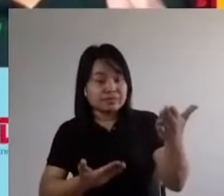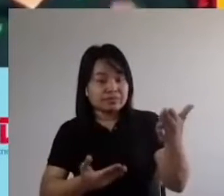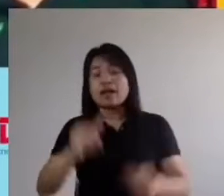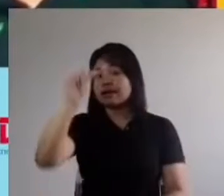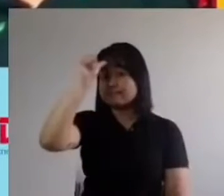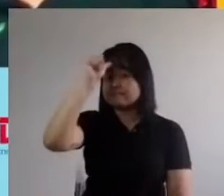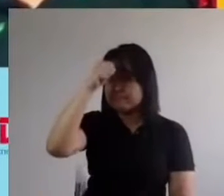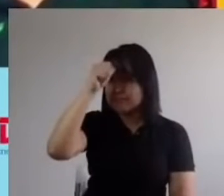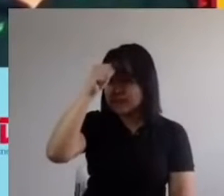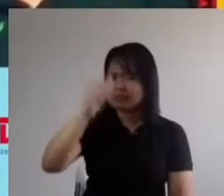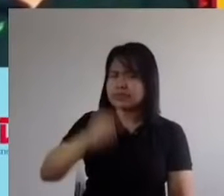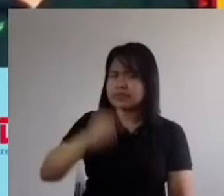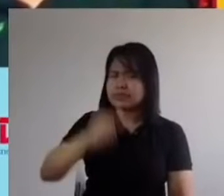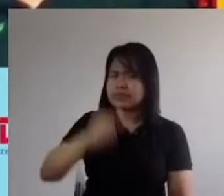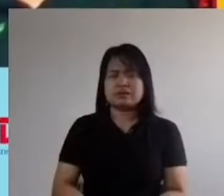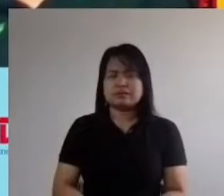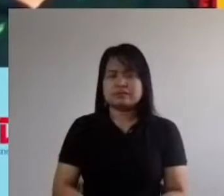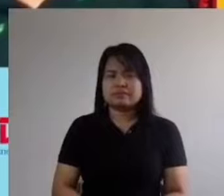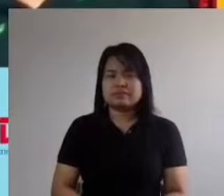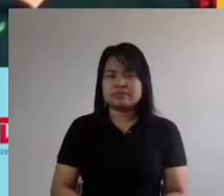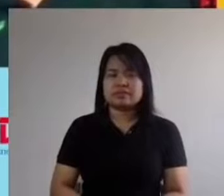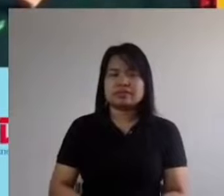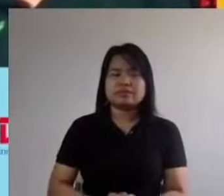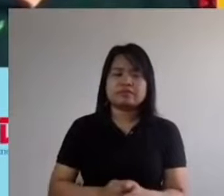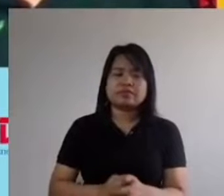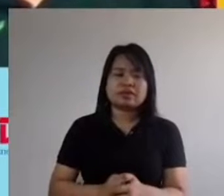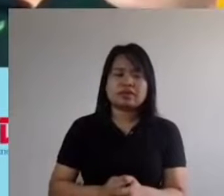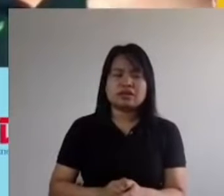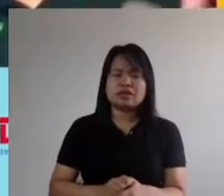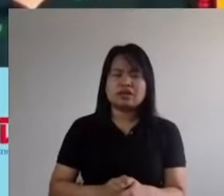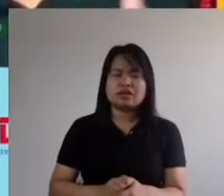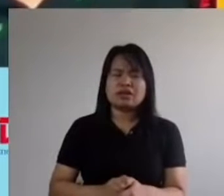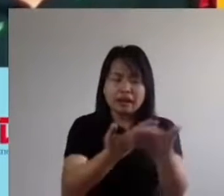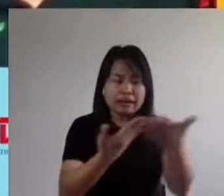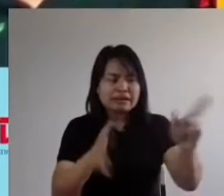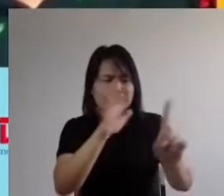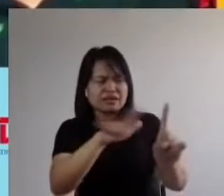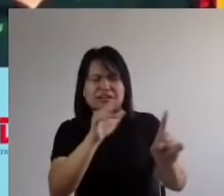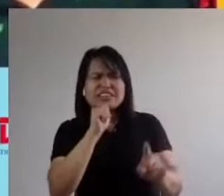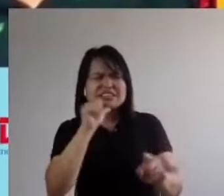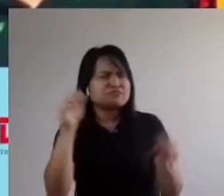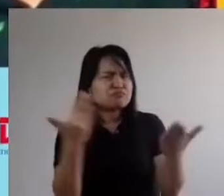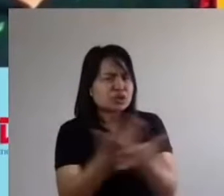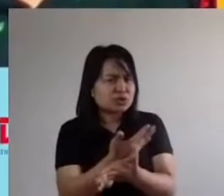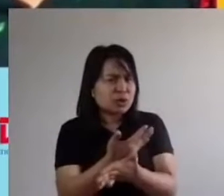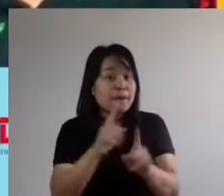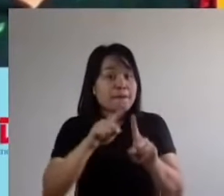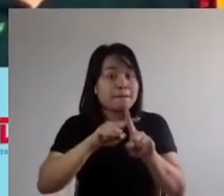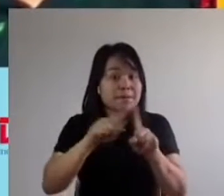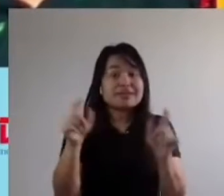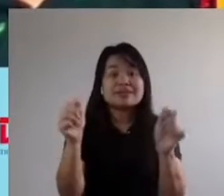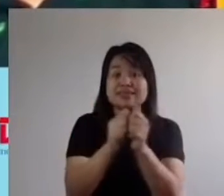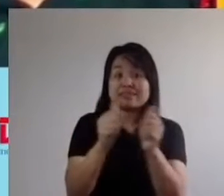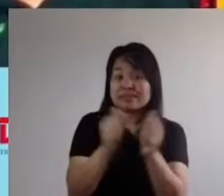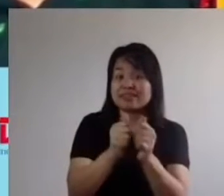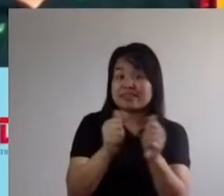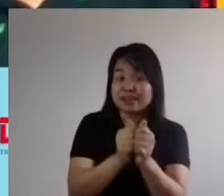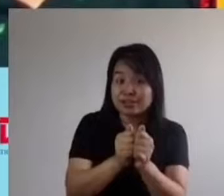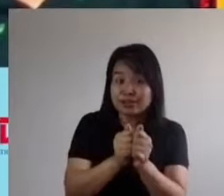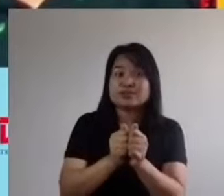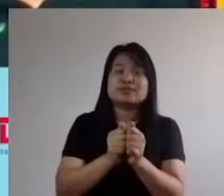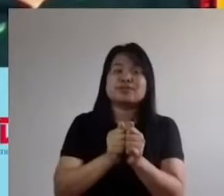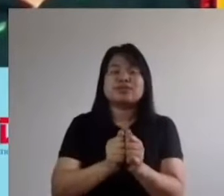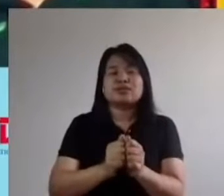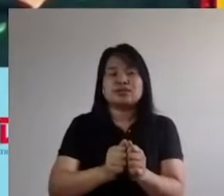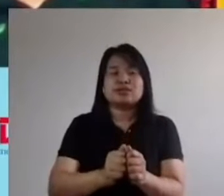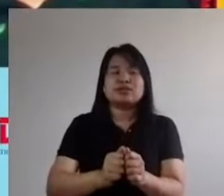the year 3 indicators are really not new. They are the remaining indicators that will make up for the 37